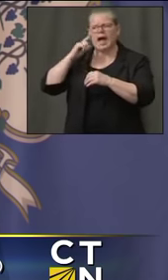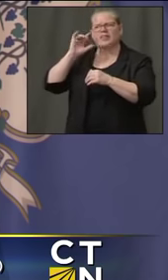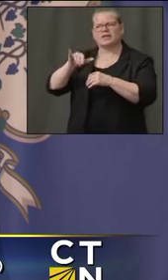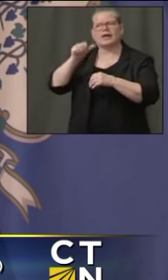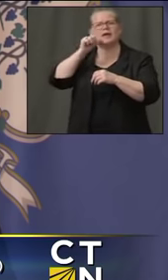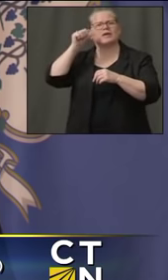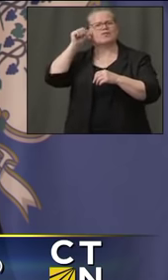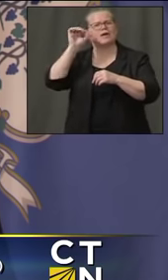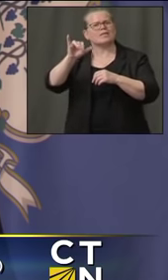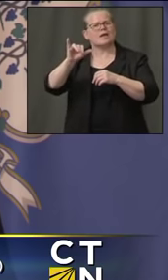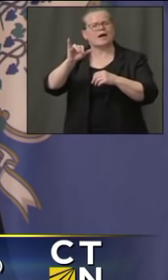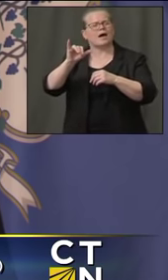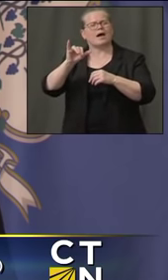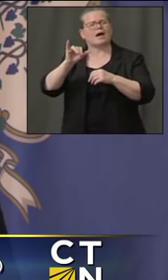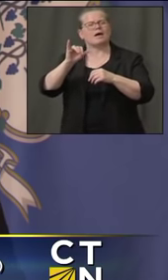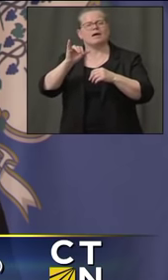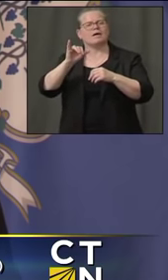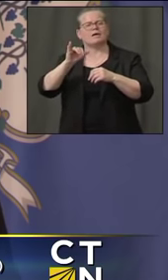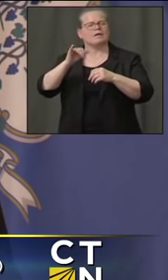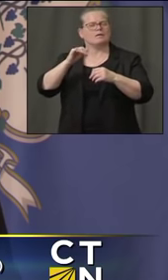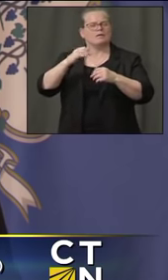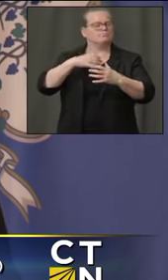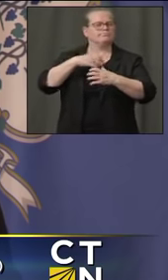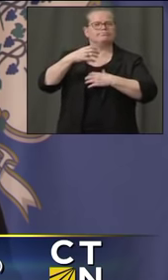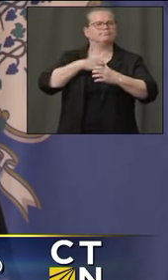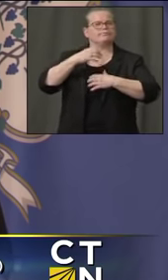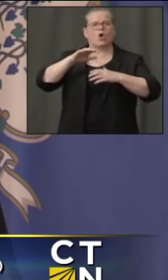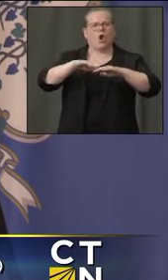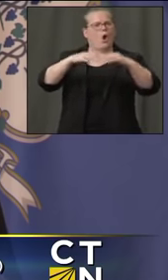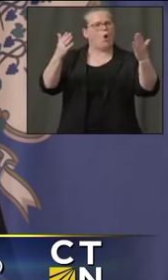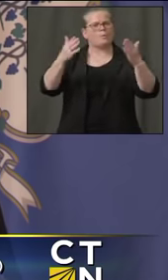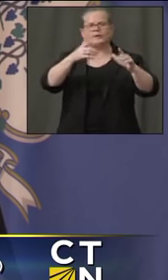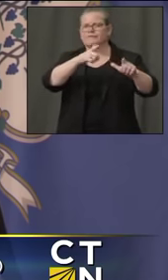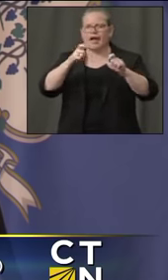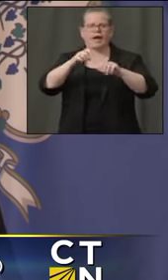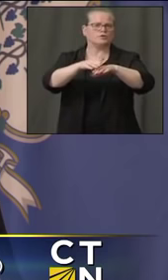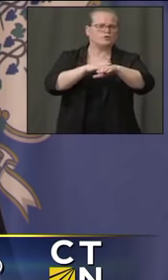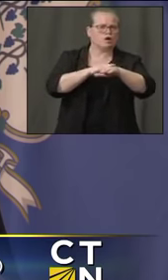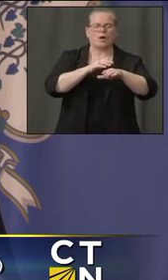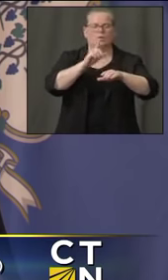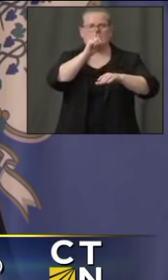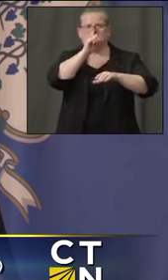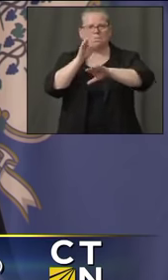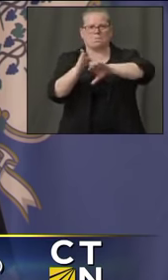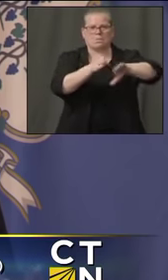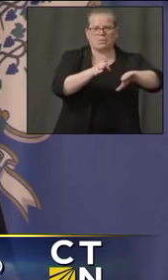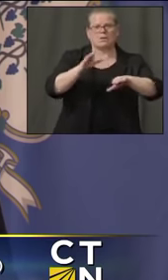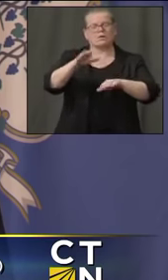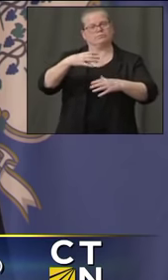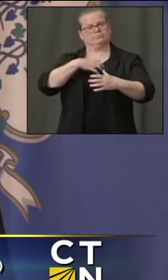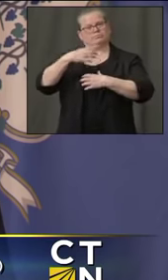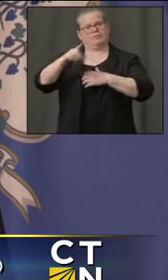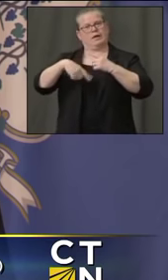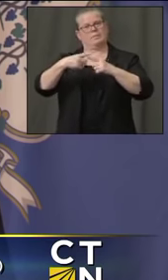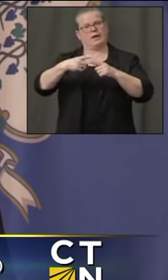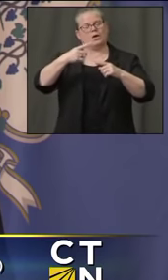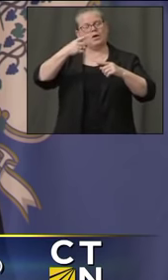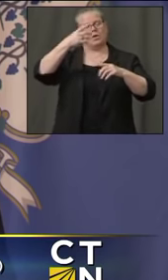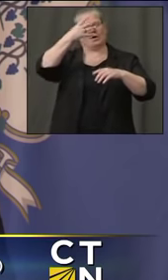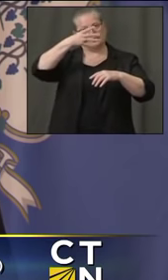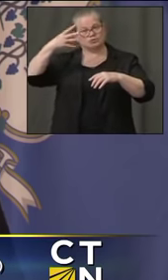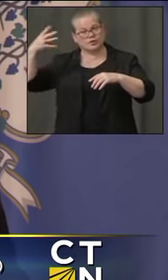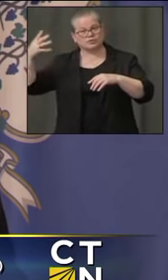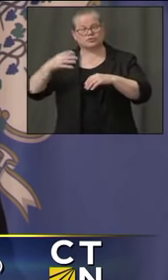my comment on that, assuming that's correct, my comment on this is as follows. We are all